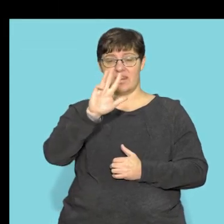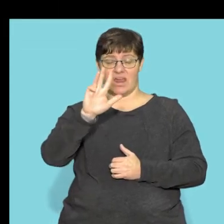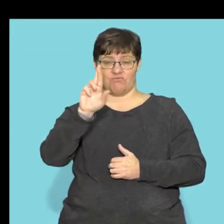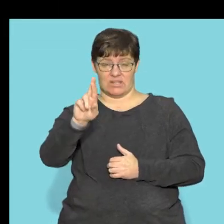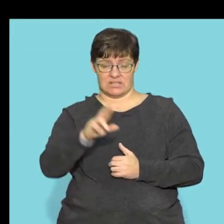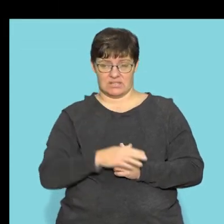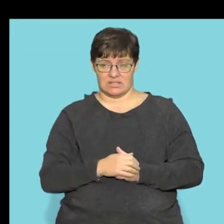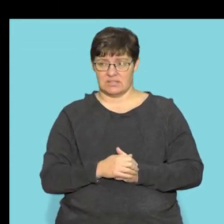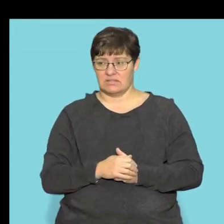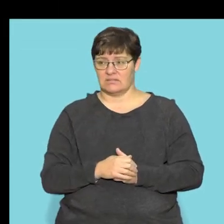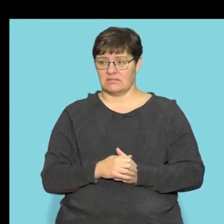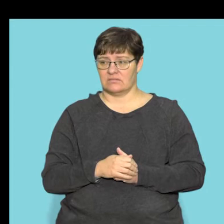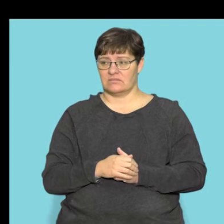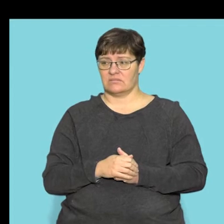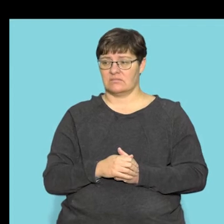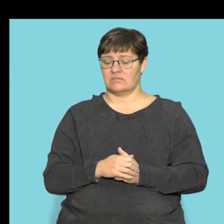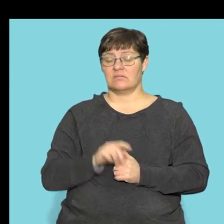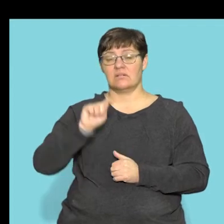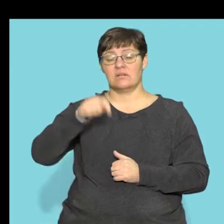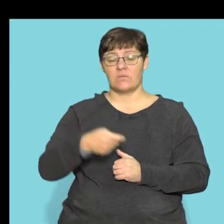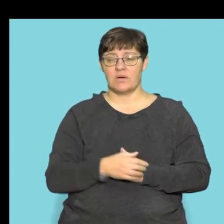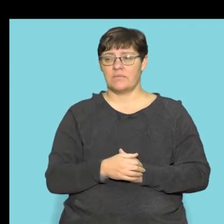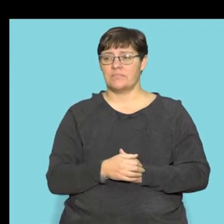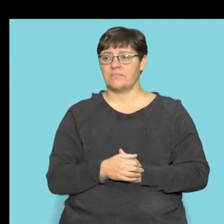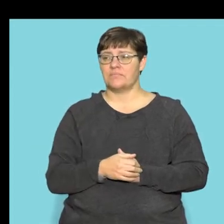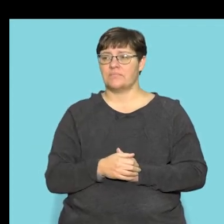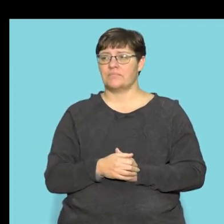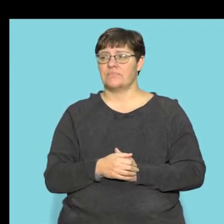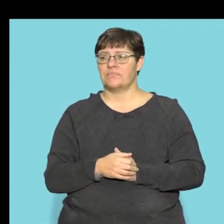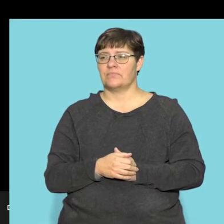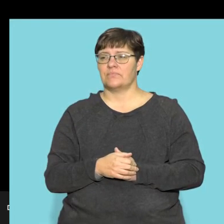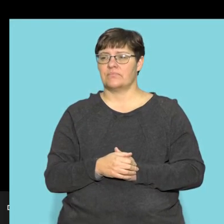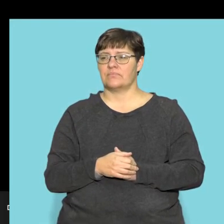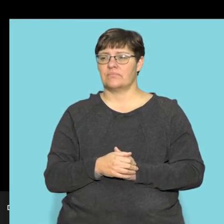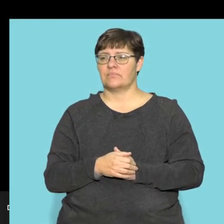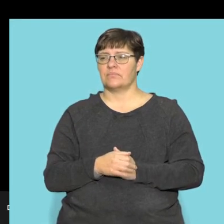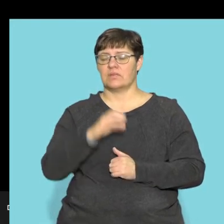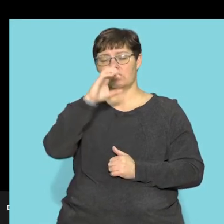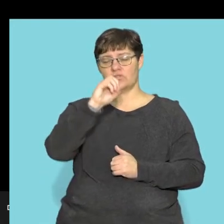478,059 rands. And 59 rands, comma,